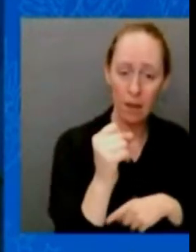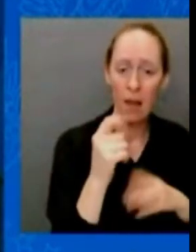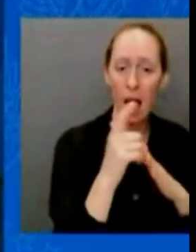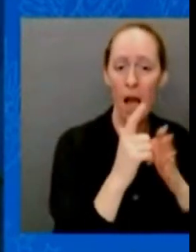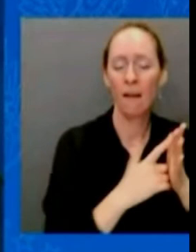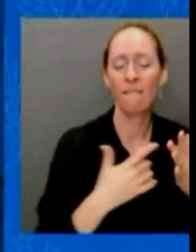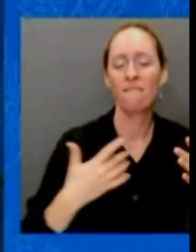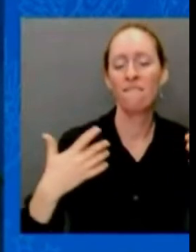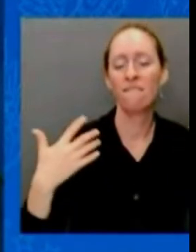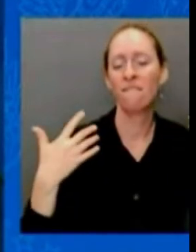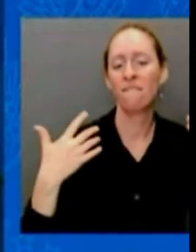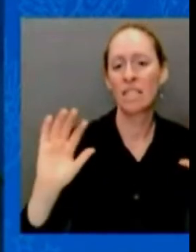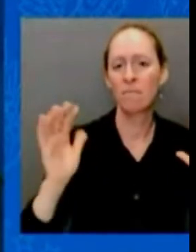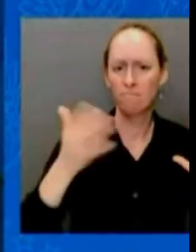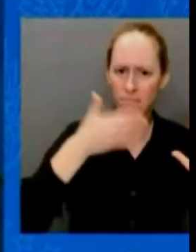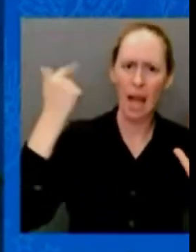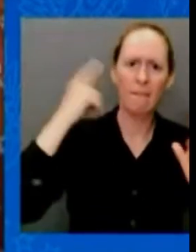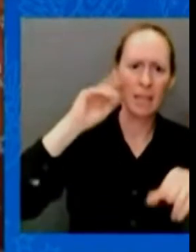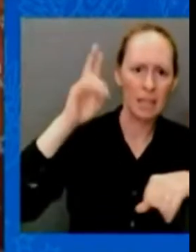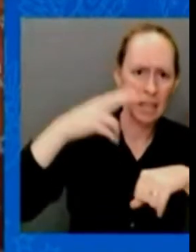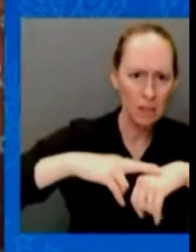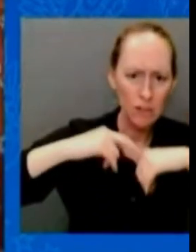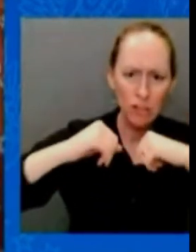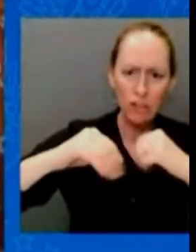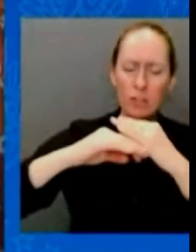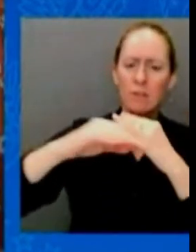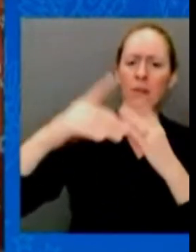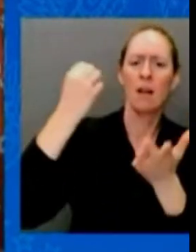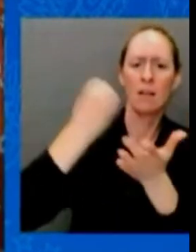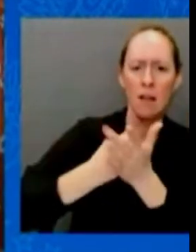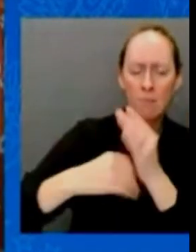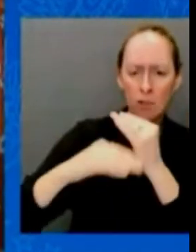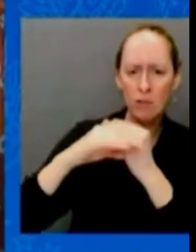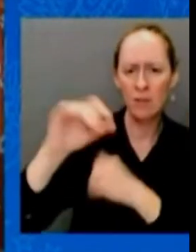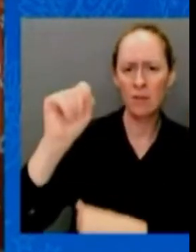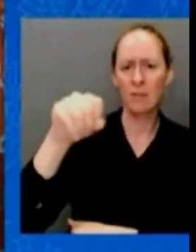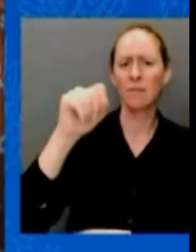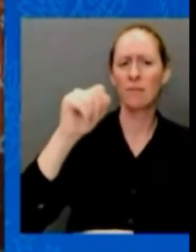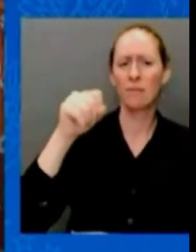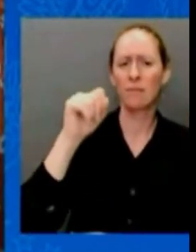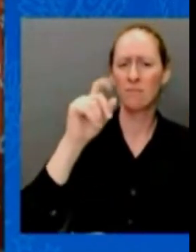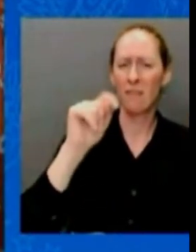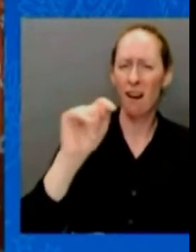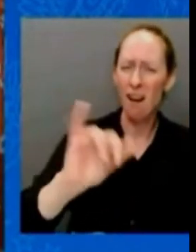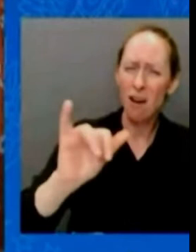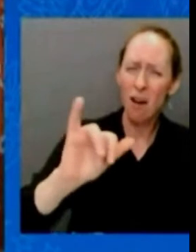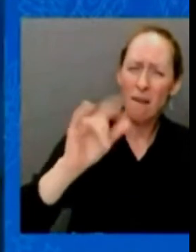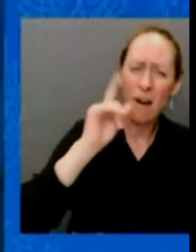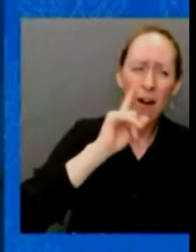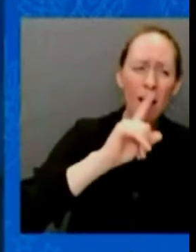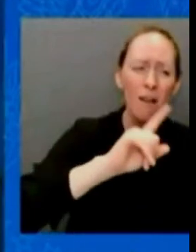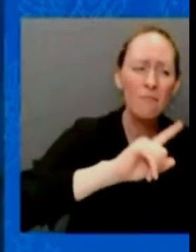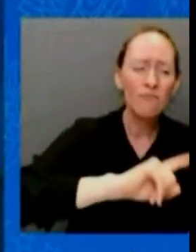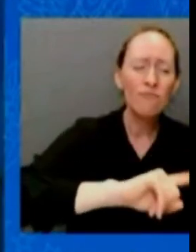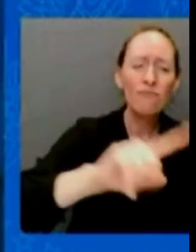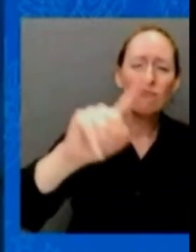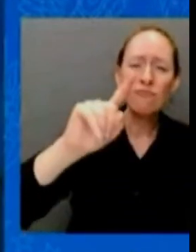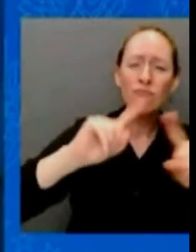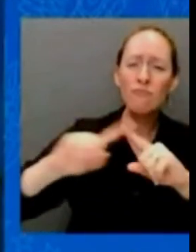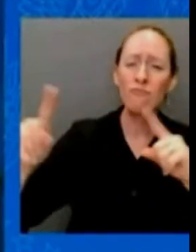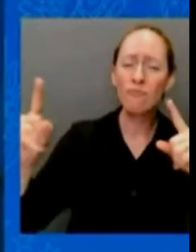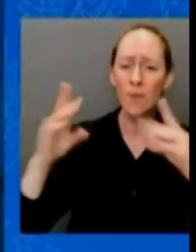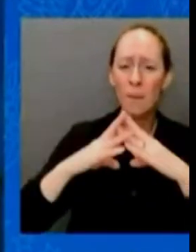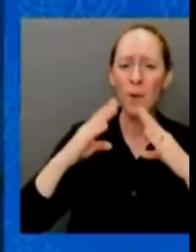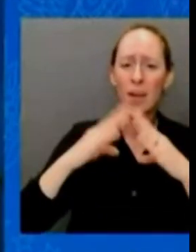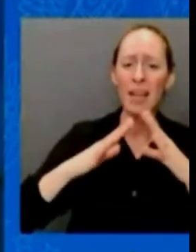for economic security, but what it means for the communities, for the workers who will make the world's most advanced